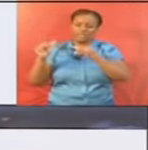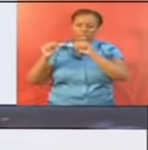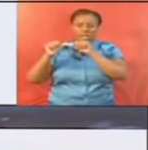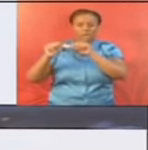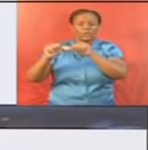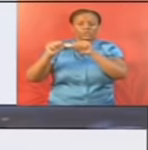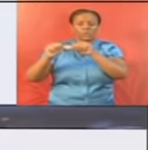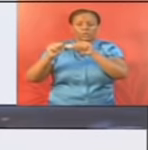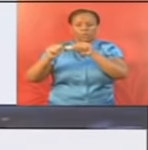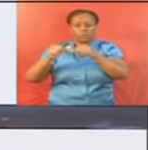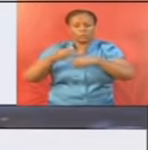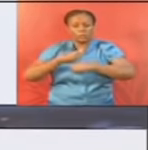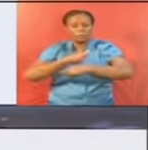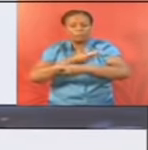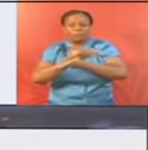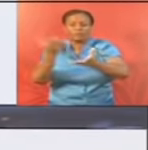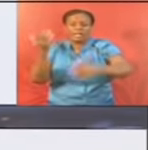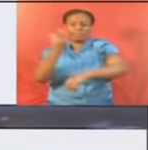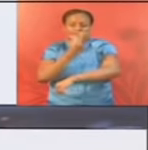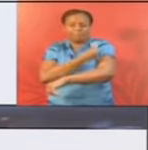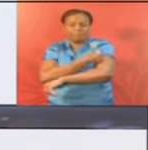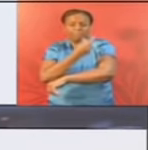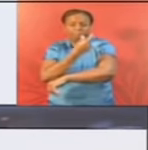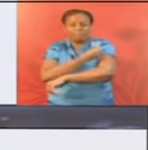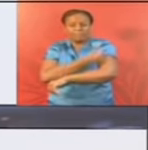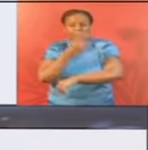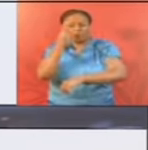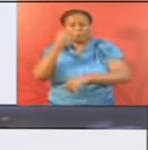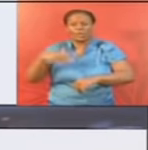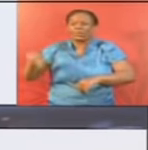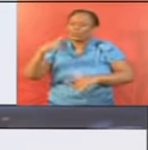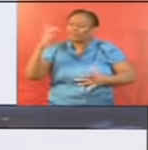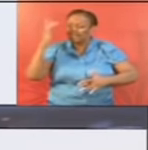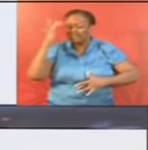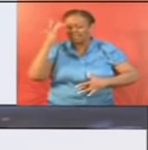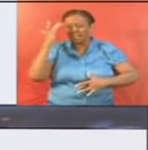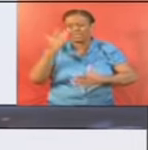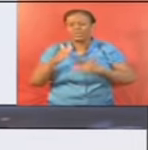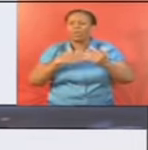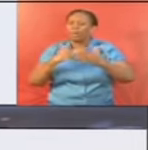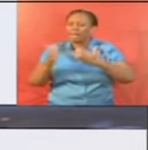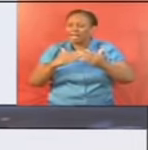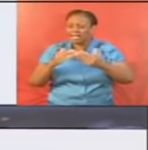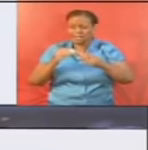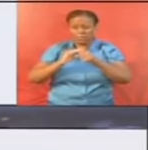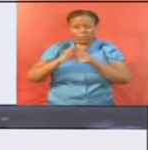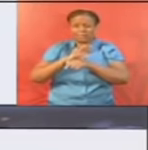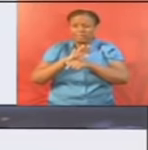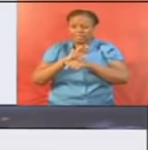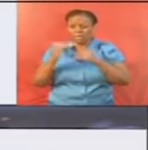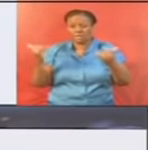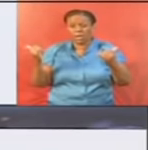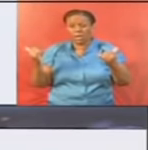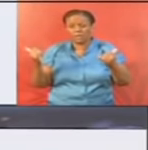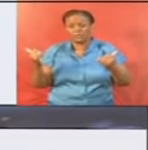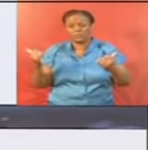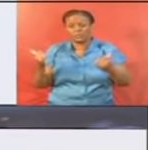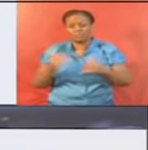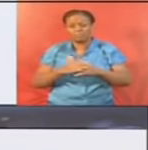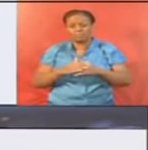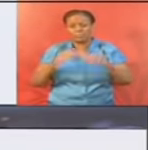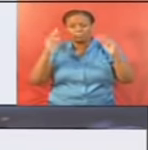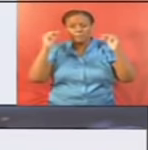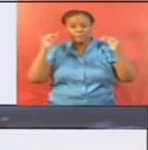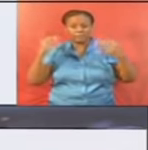vulnerable, despite the challenges faced with the pandemic. The Ministry of Health has been monitoring the disease impact